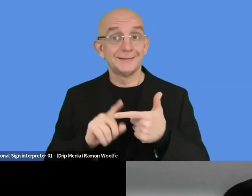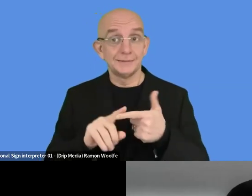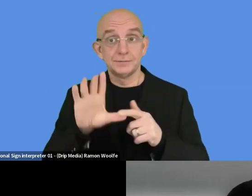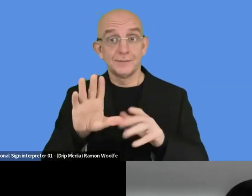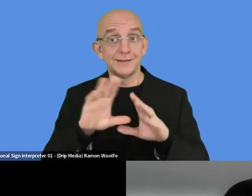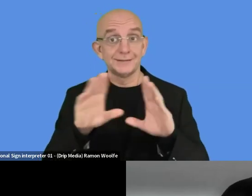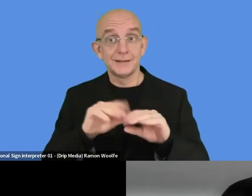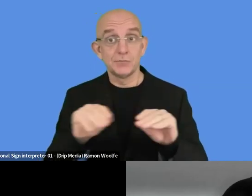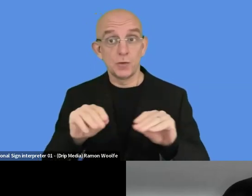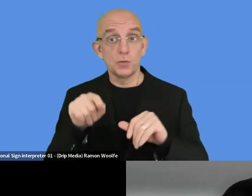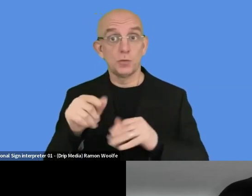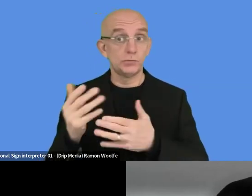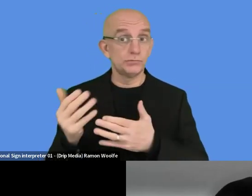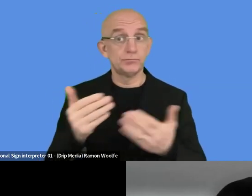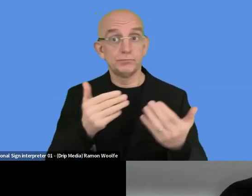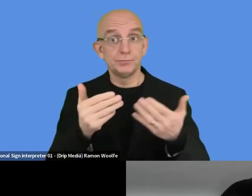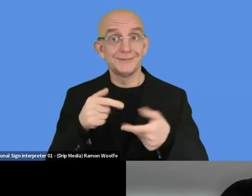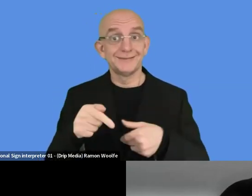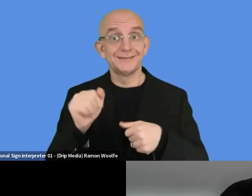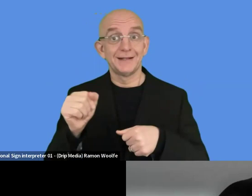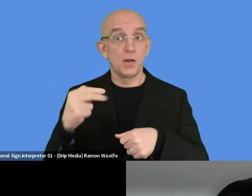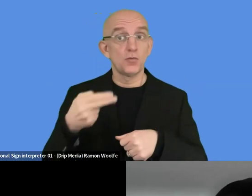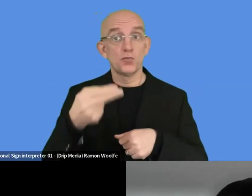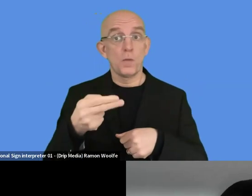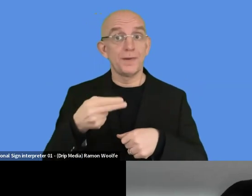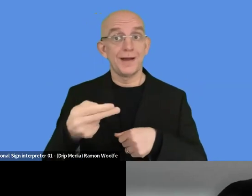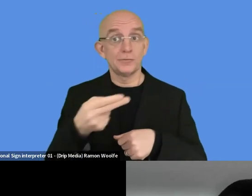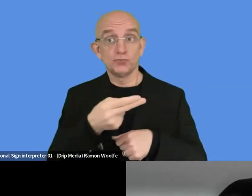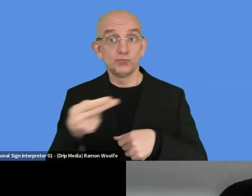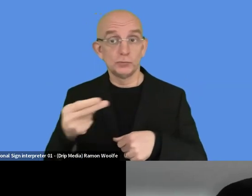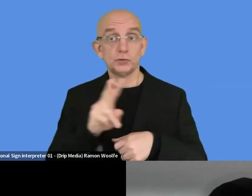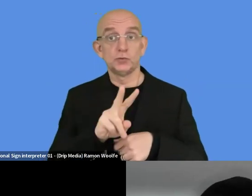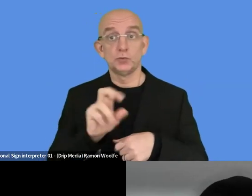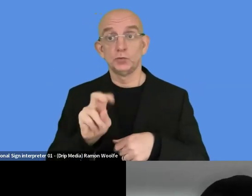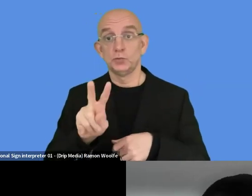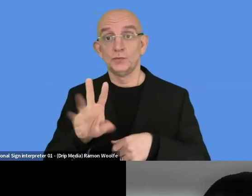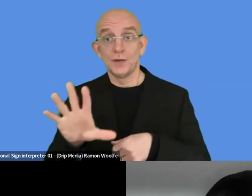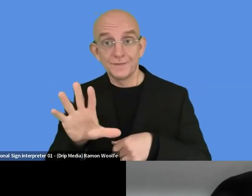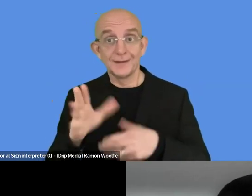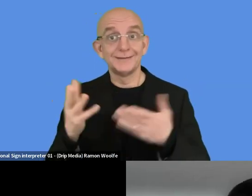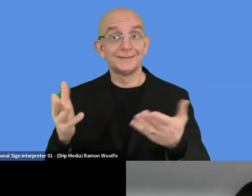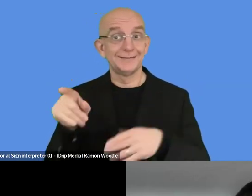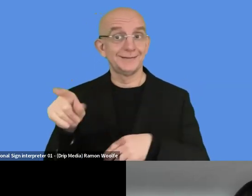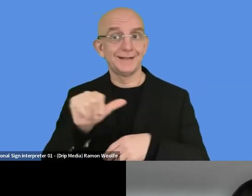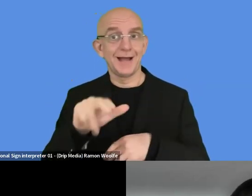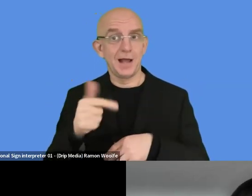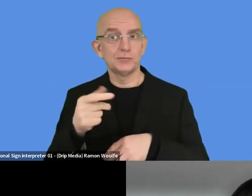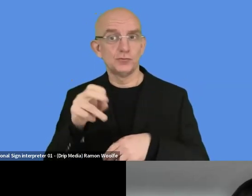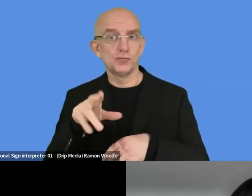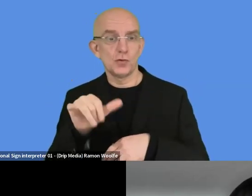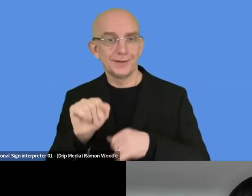nomination 2025 that Anthony will give us a little tease